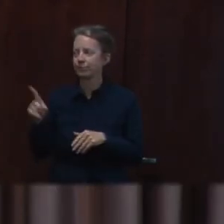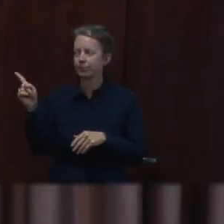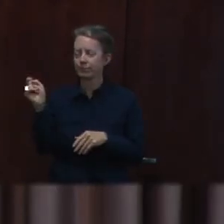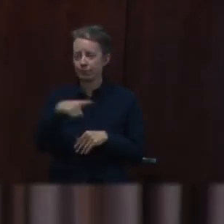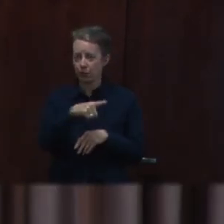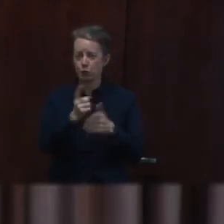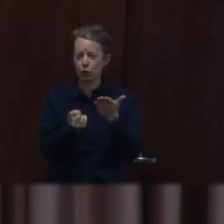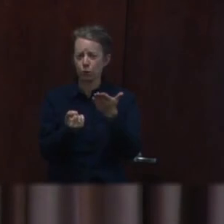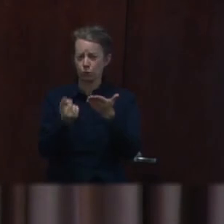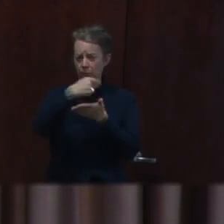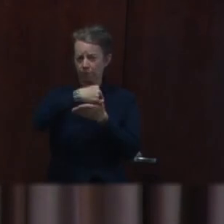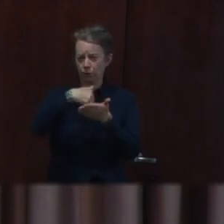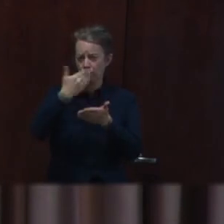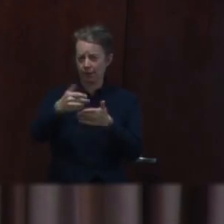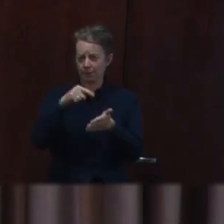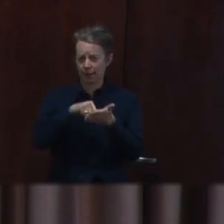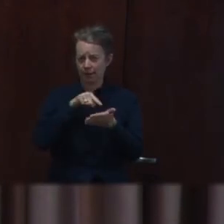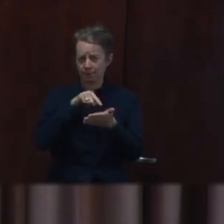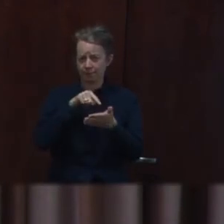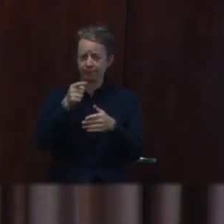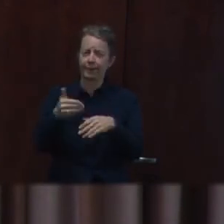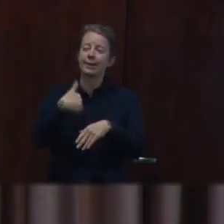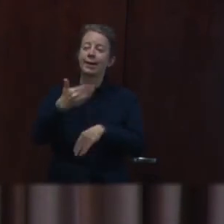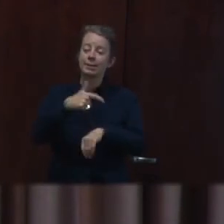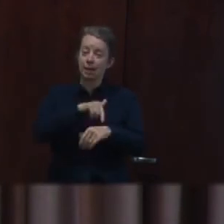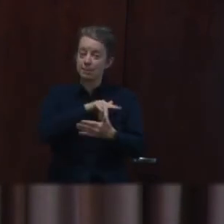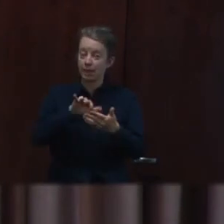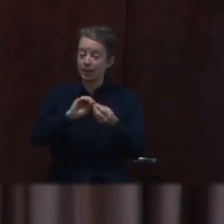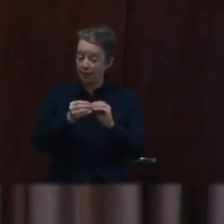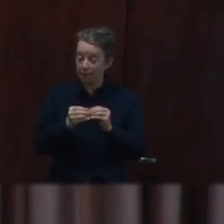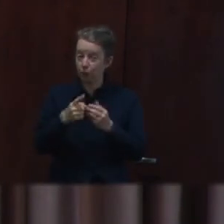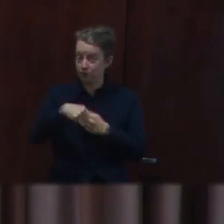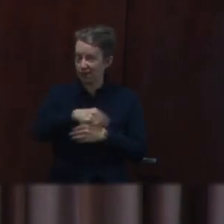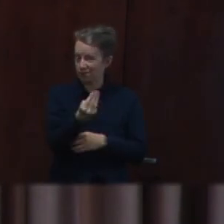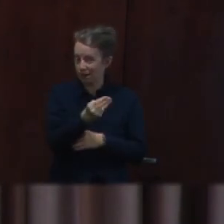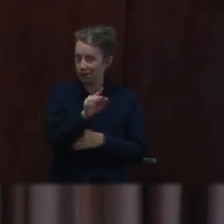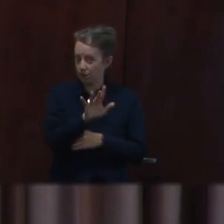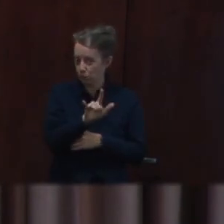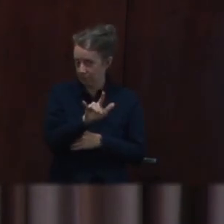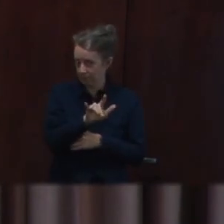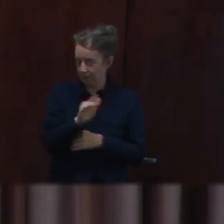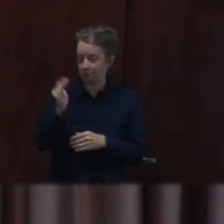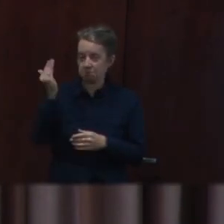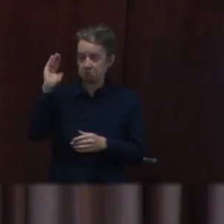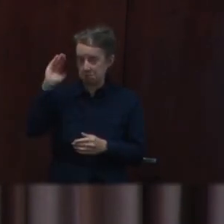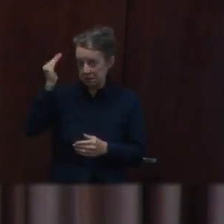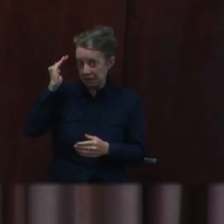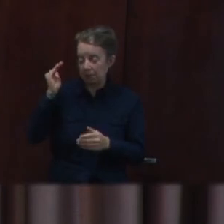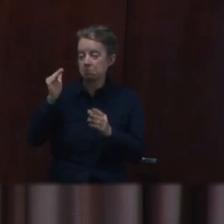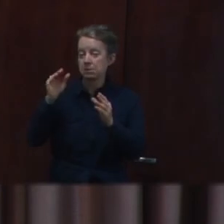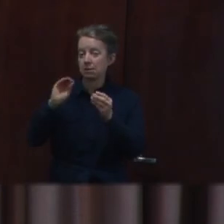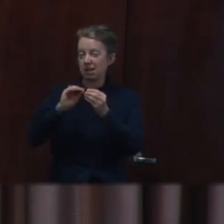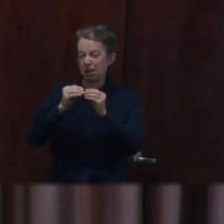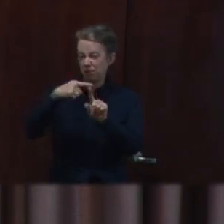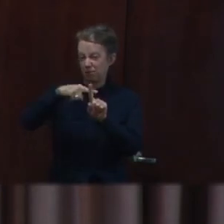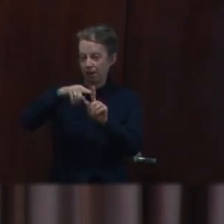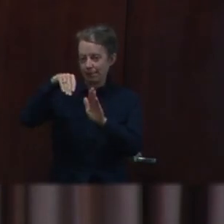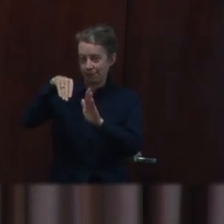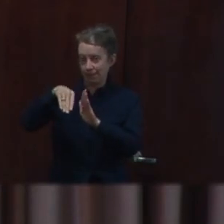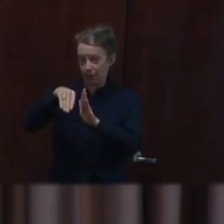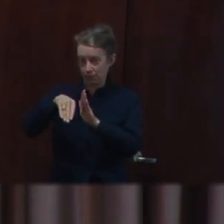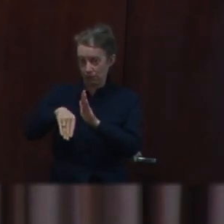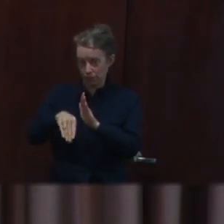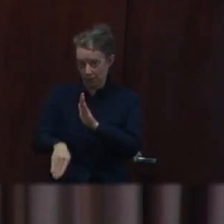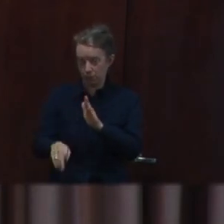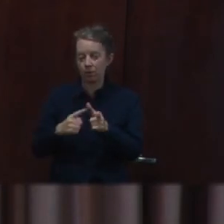25th. And if it looks positive, then we could consider going ahead and making the decision at that time to go with the state